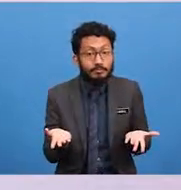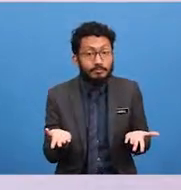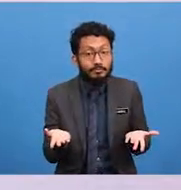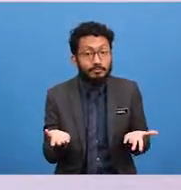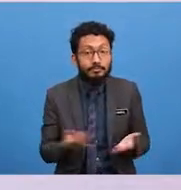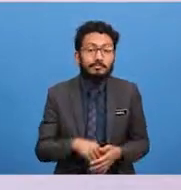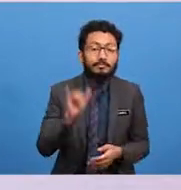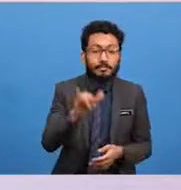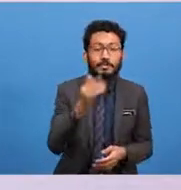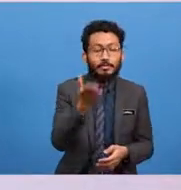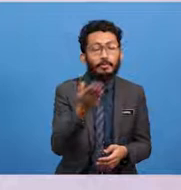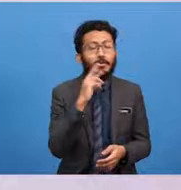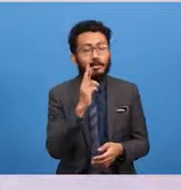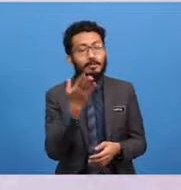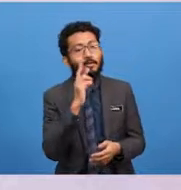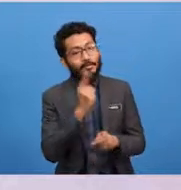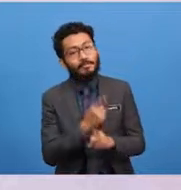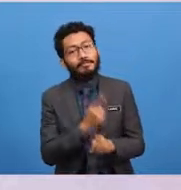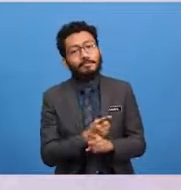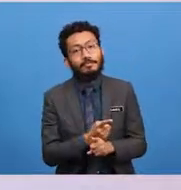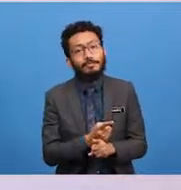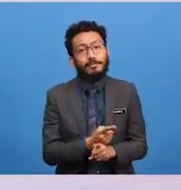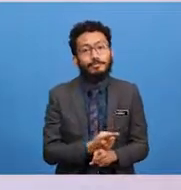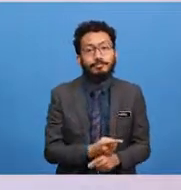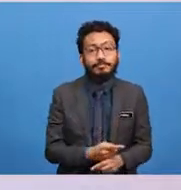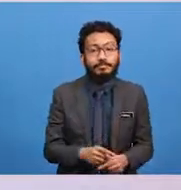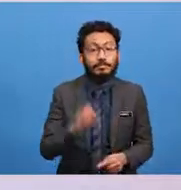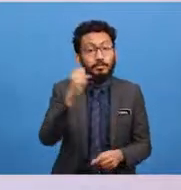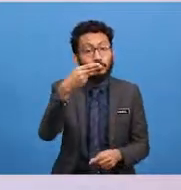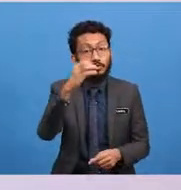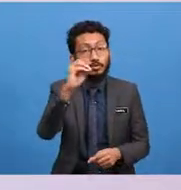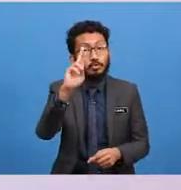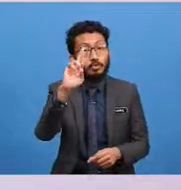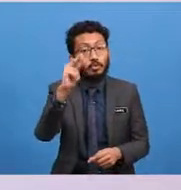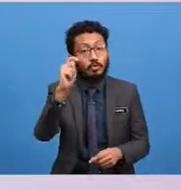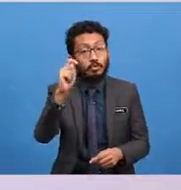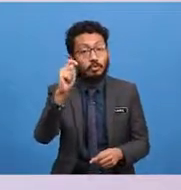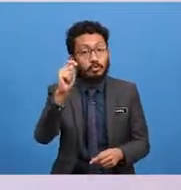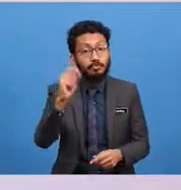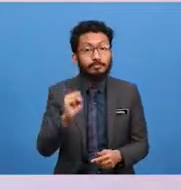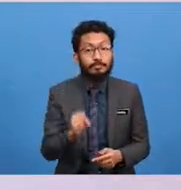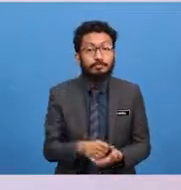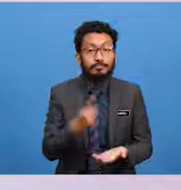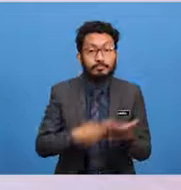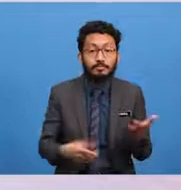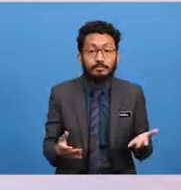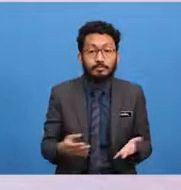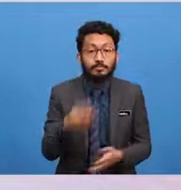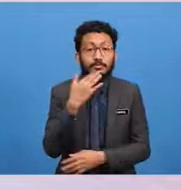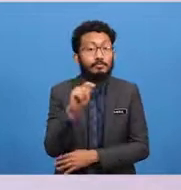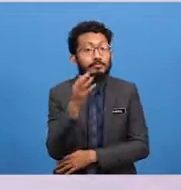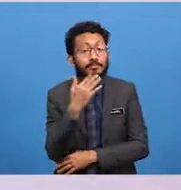You are right. These are shorts. What's the color of the